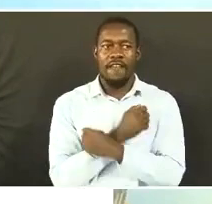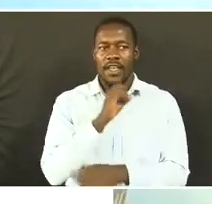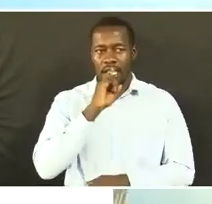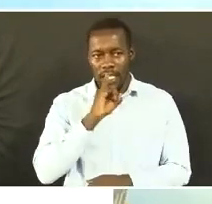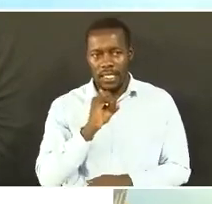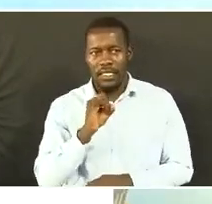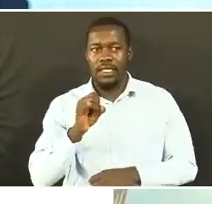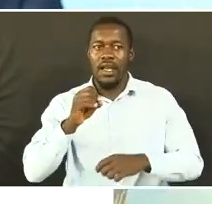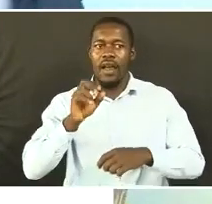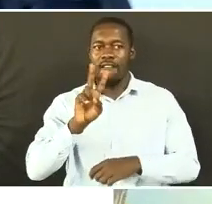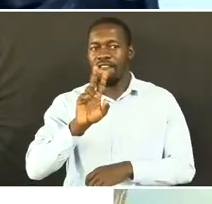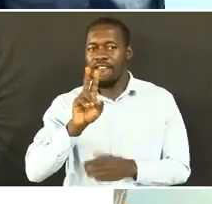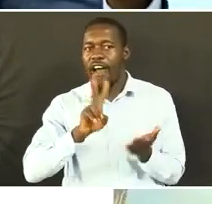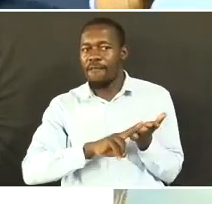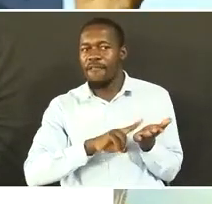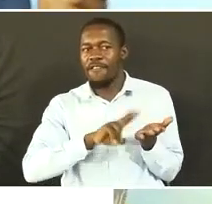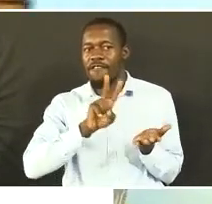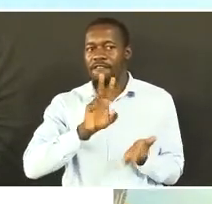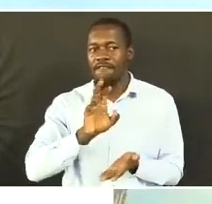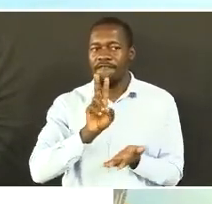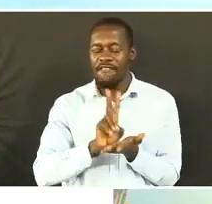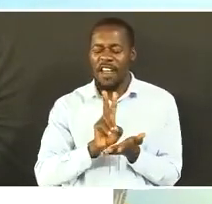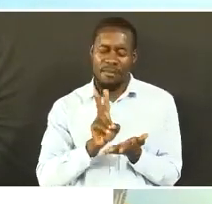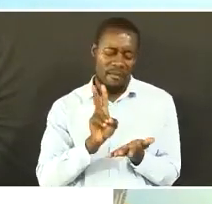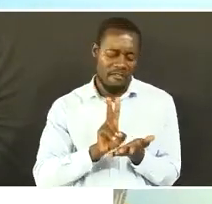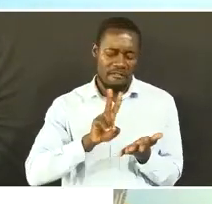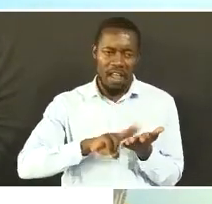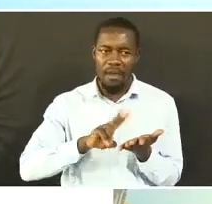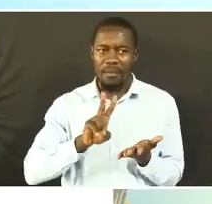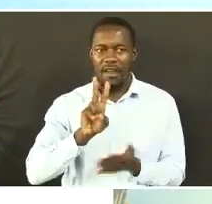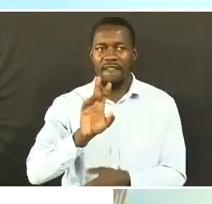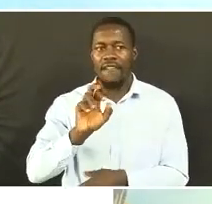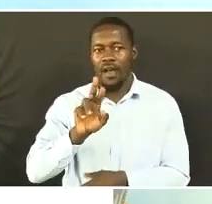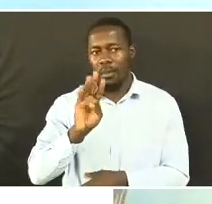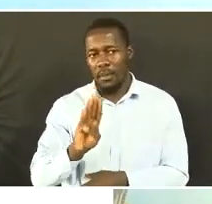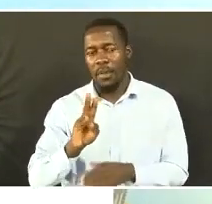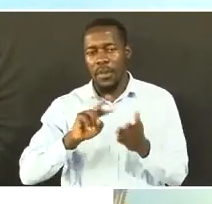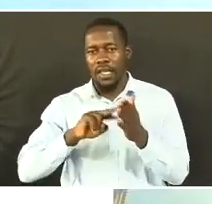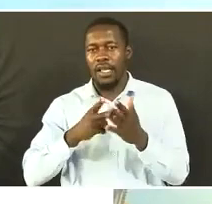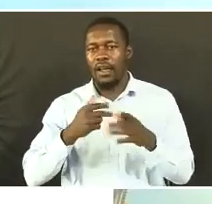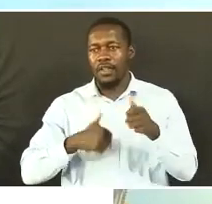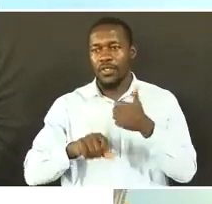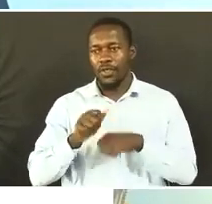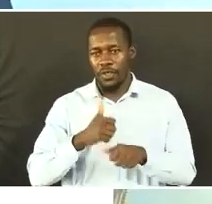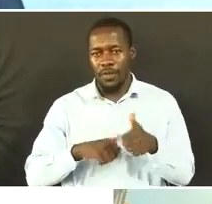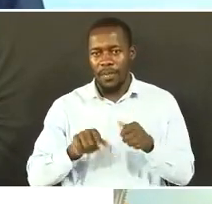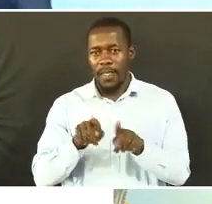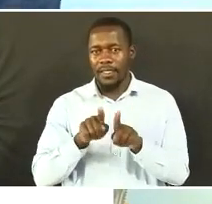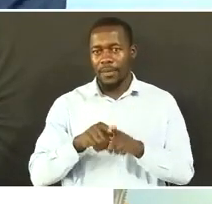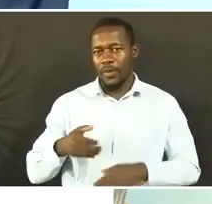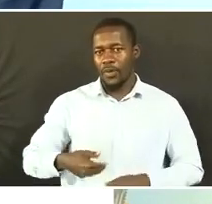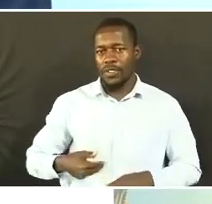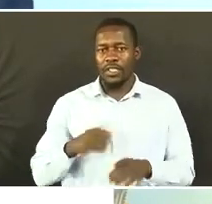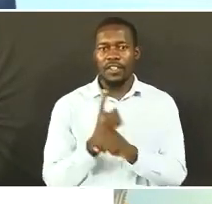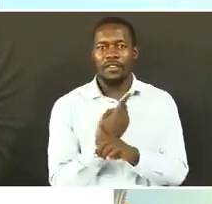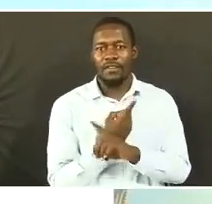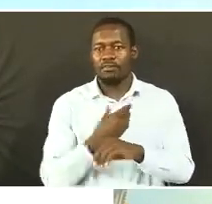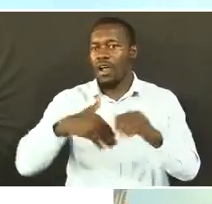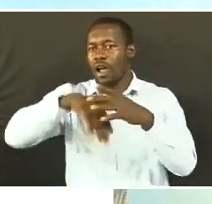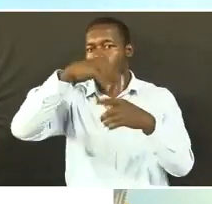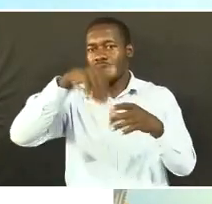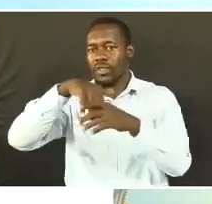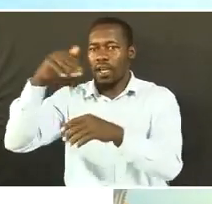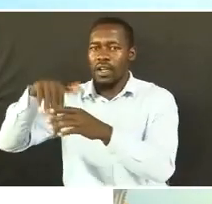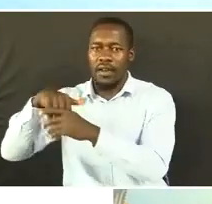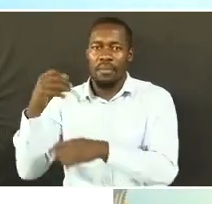in 2013, young people have always stepped out into the community to, you know, show acts of love and to